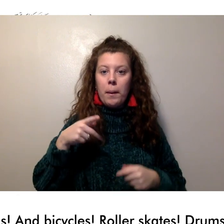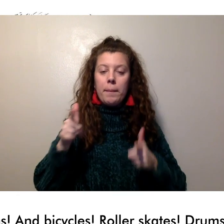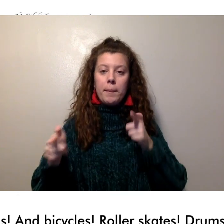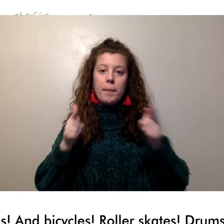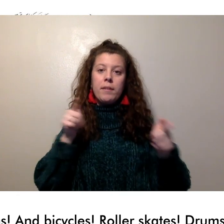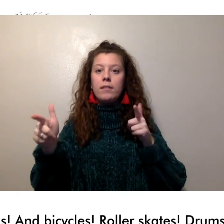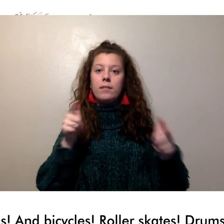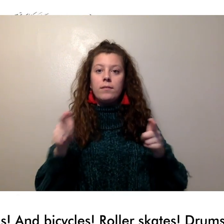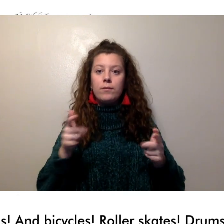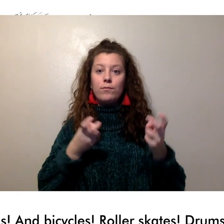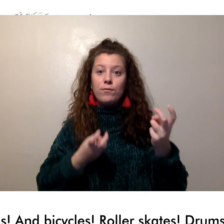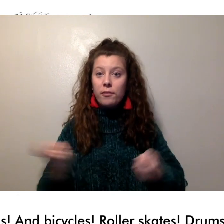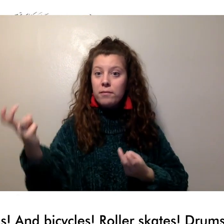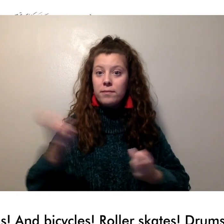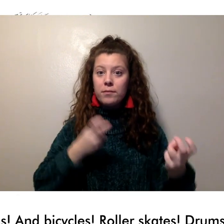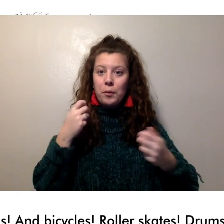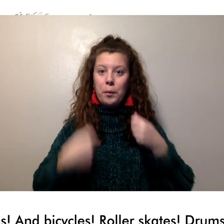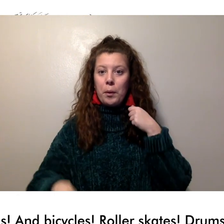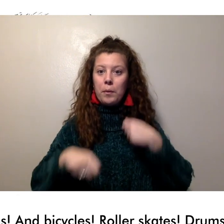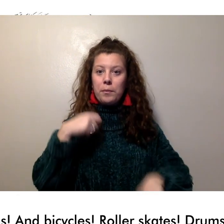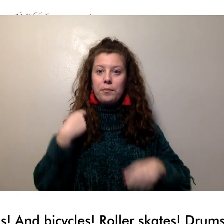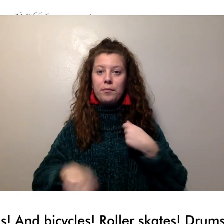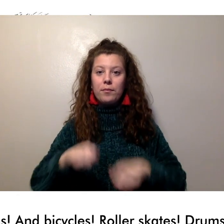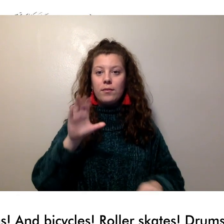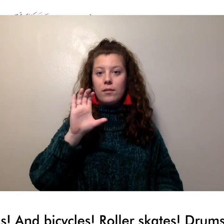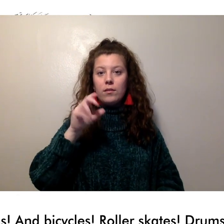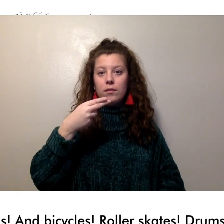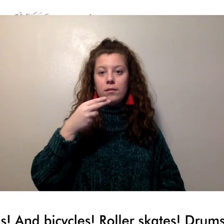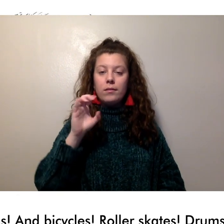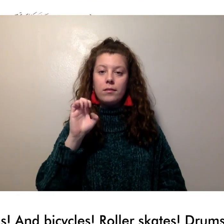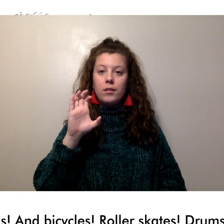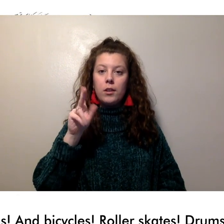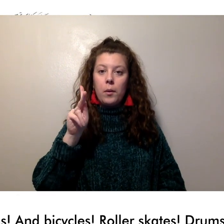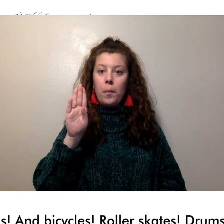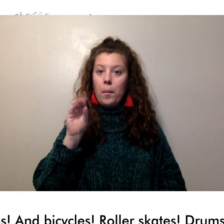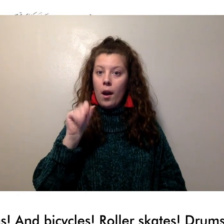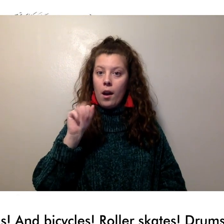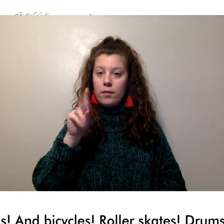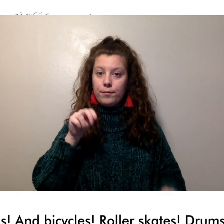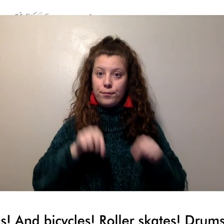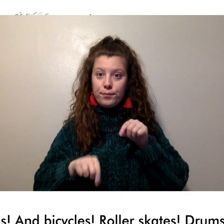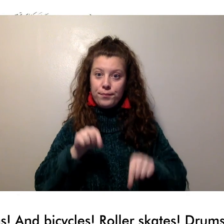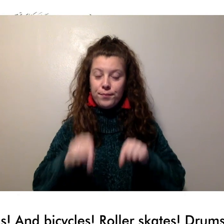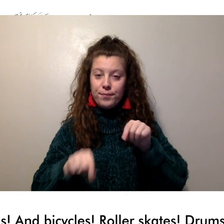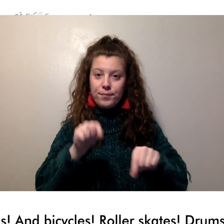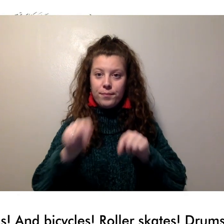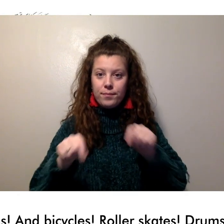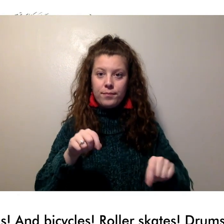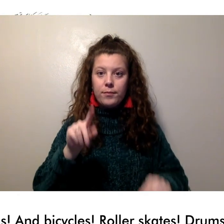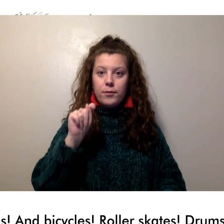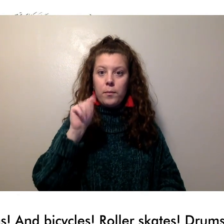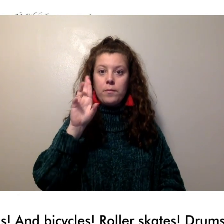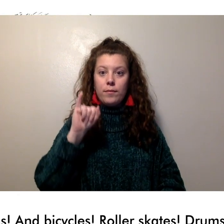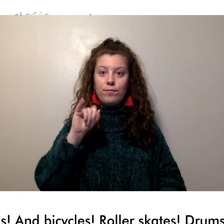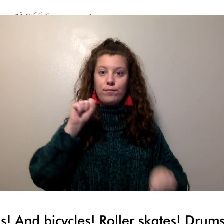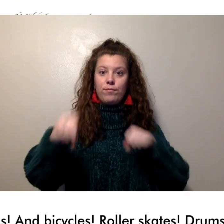Pop guns and bicycles, roller skates, drums, checkered boards, tricycles, popcorns, and